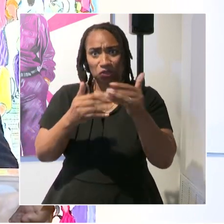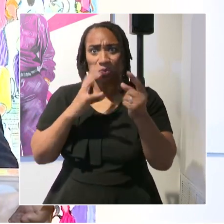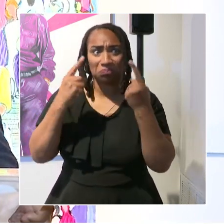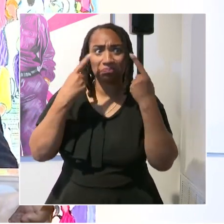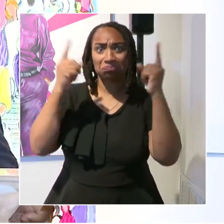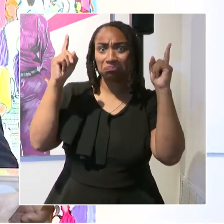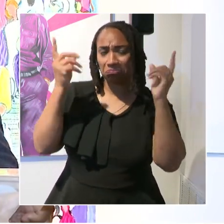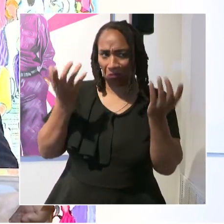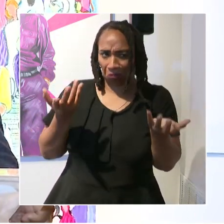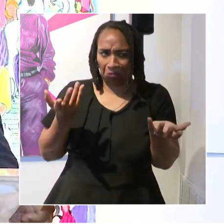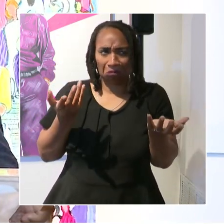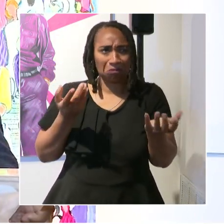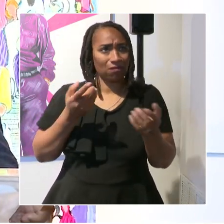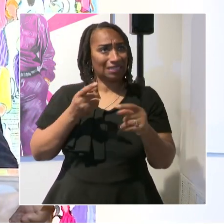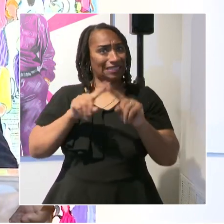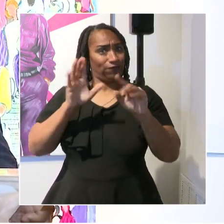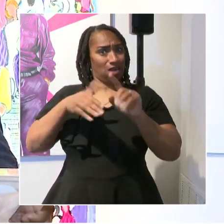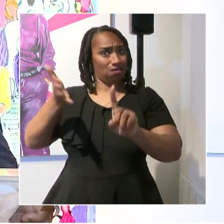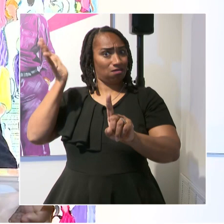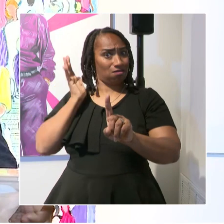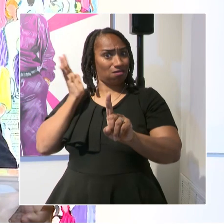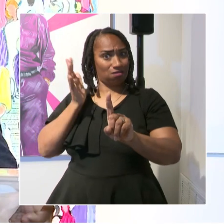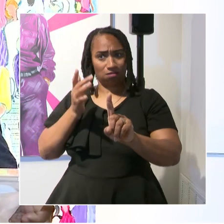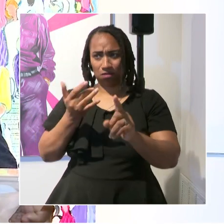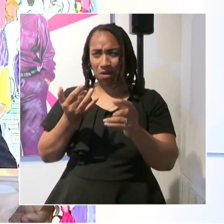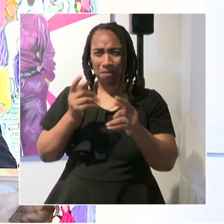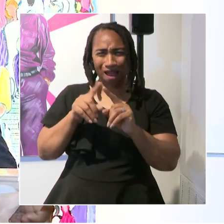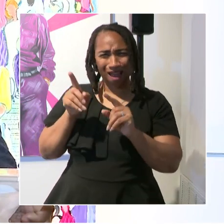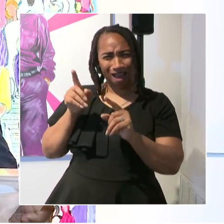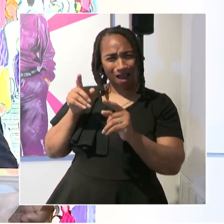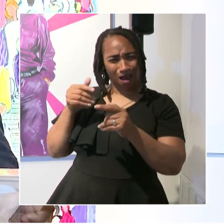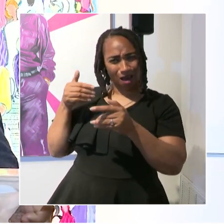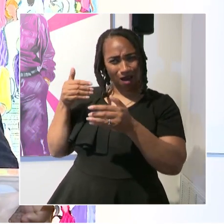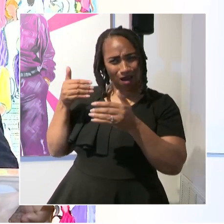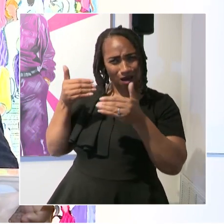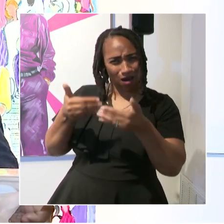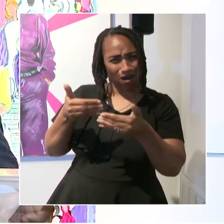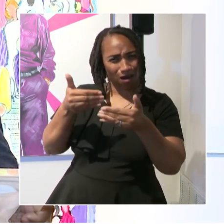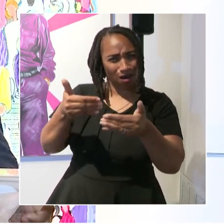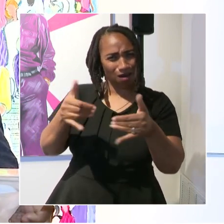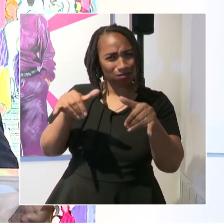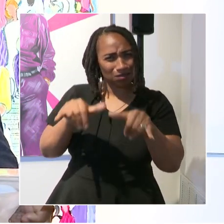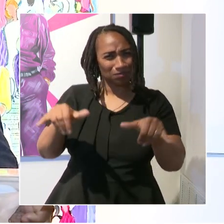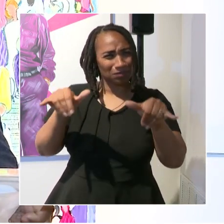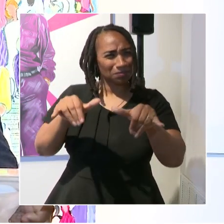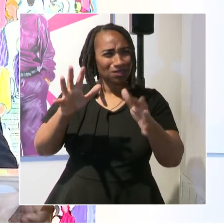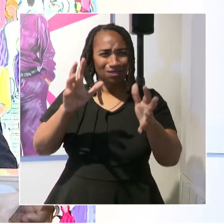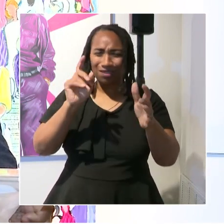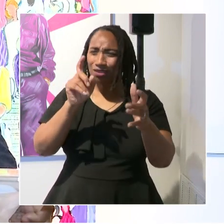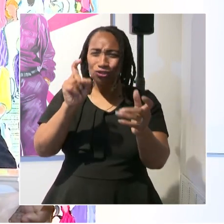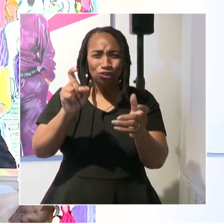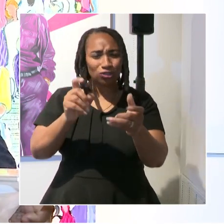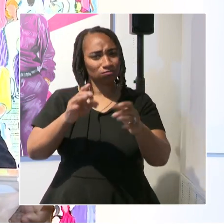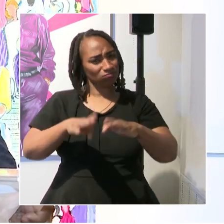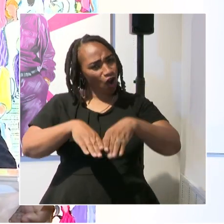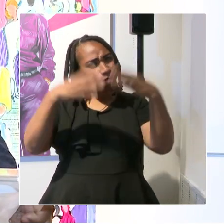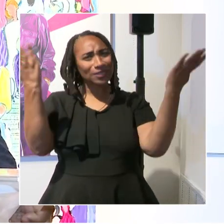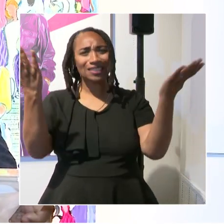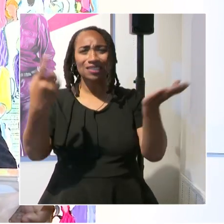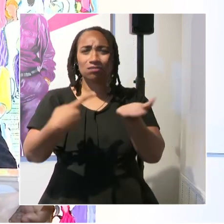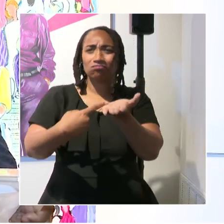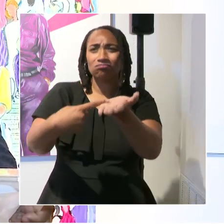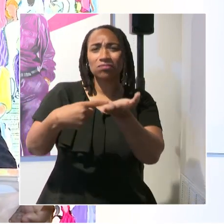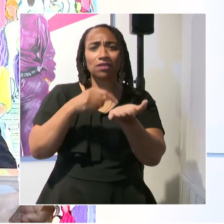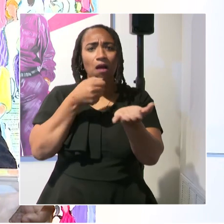past, but this is designed to be open and transparent to the extent it does not compromise the investigation. And I